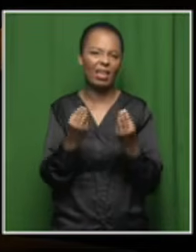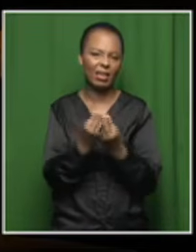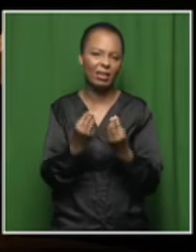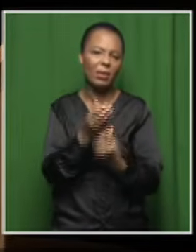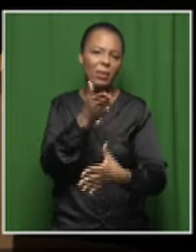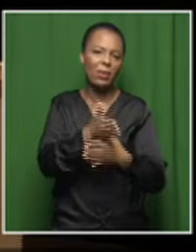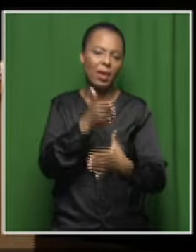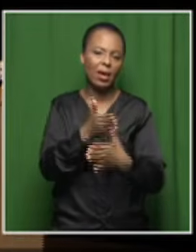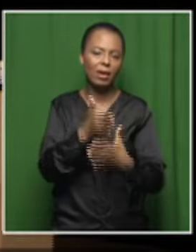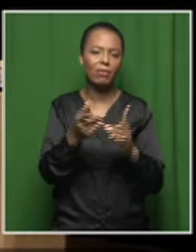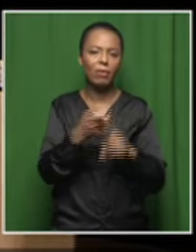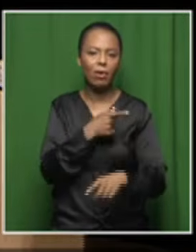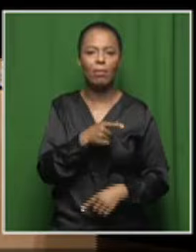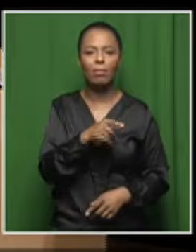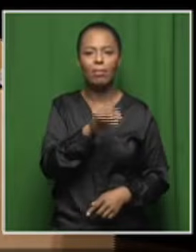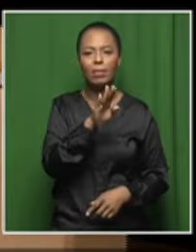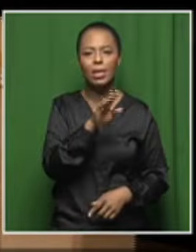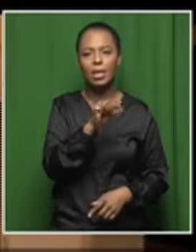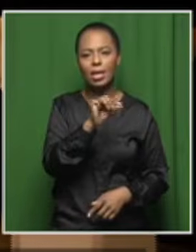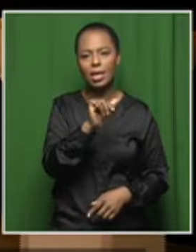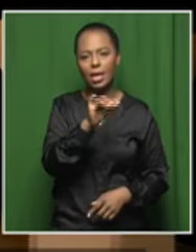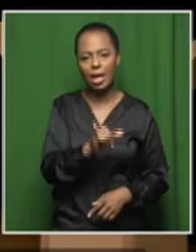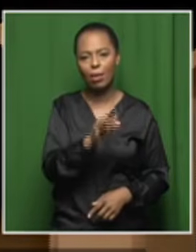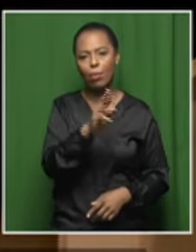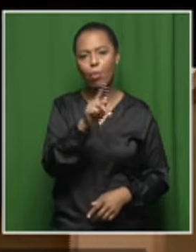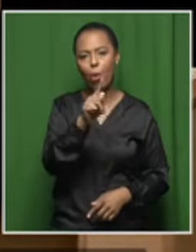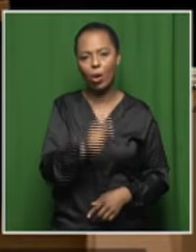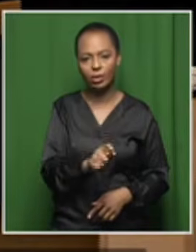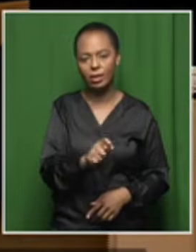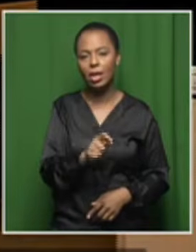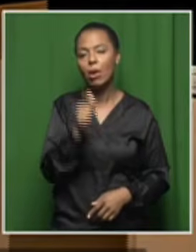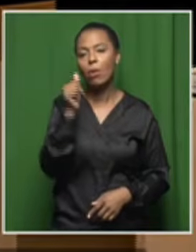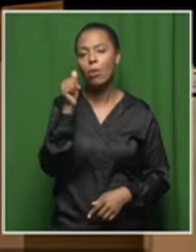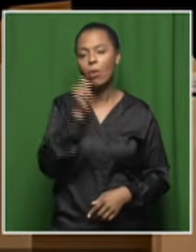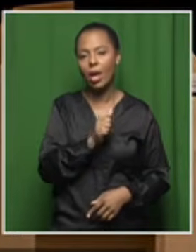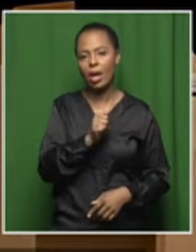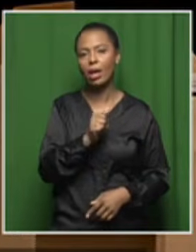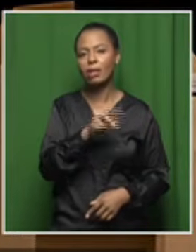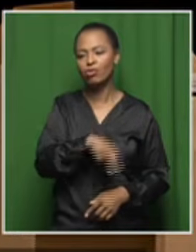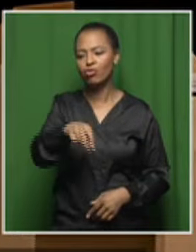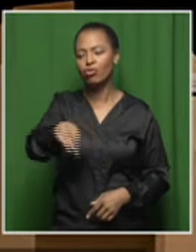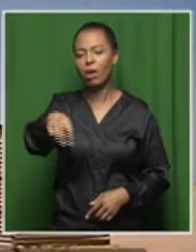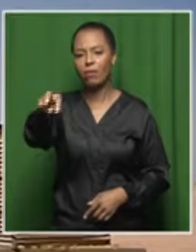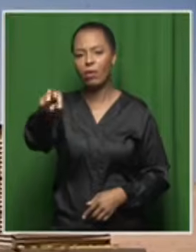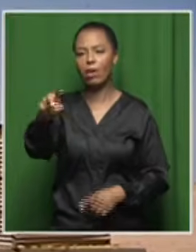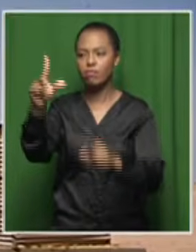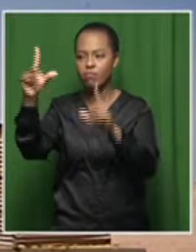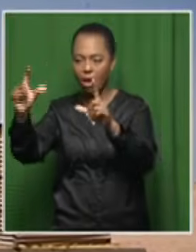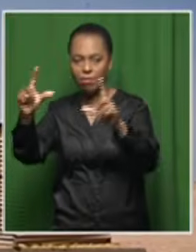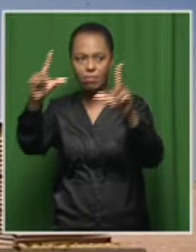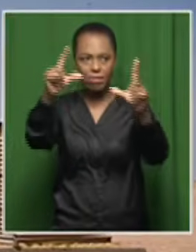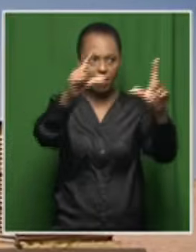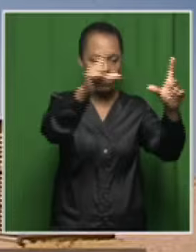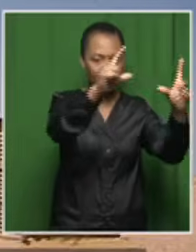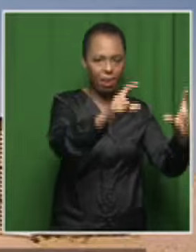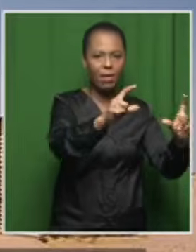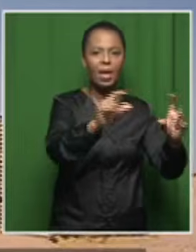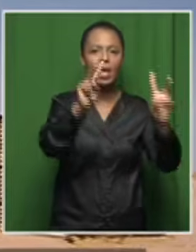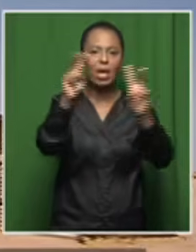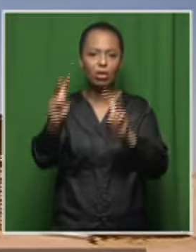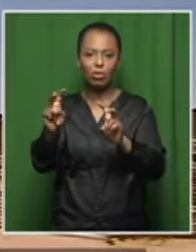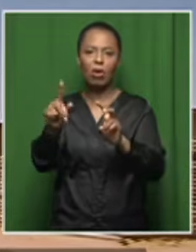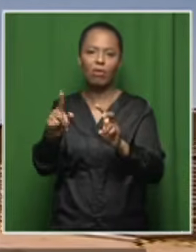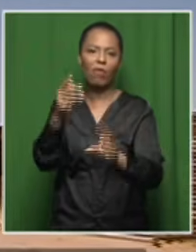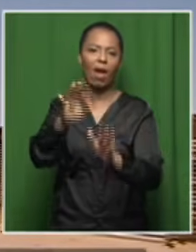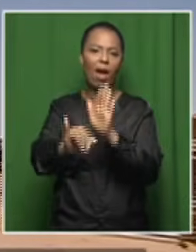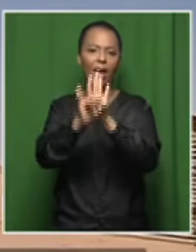was traveling South Africa extensively, actually photographing the various structures that have defined our political identity